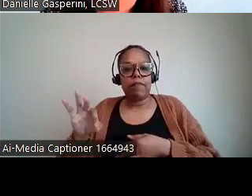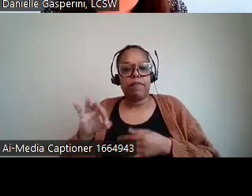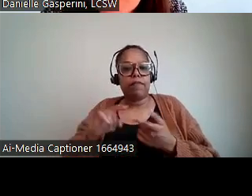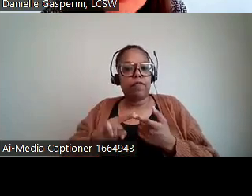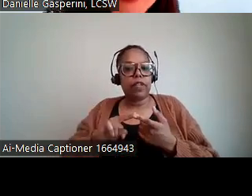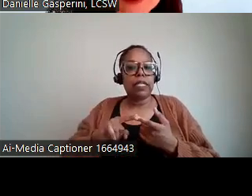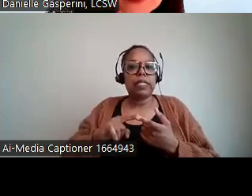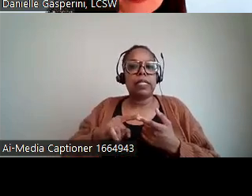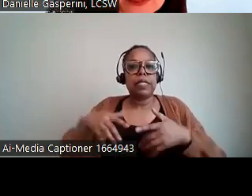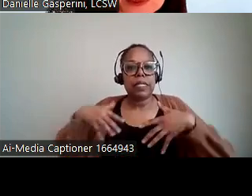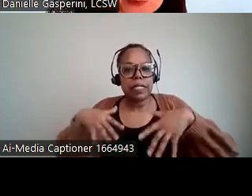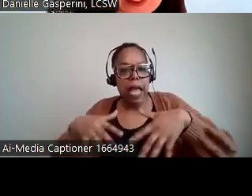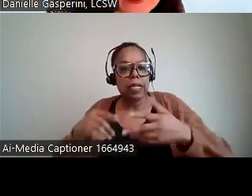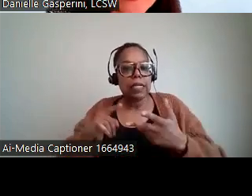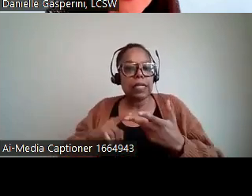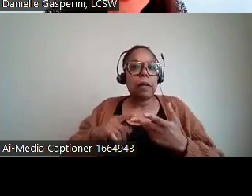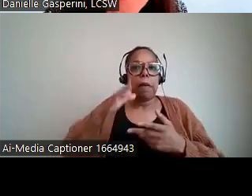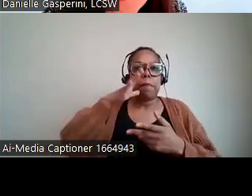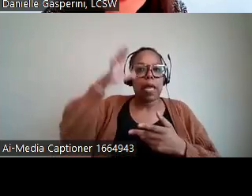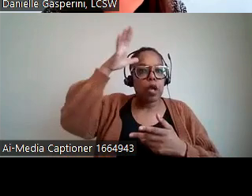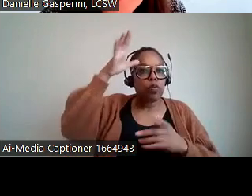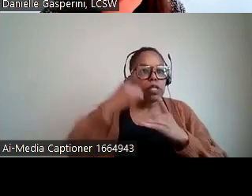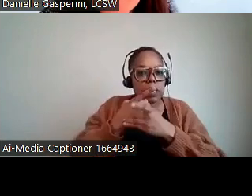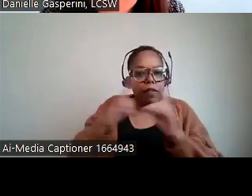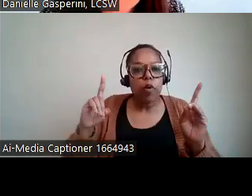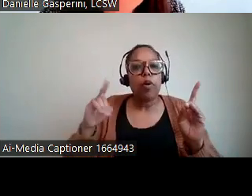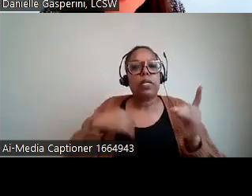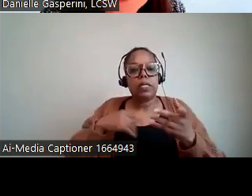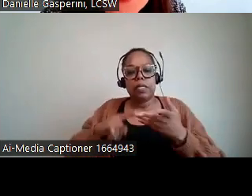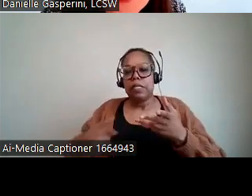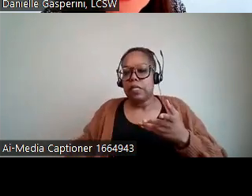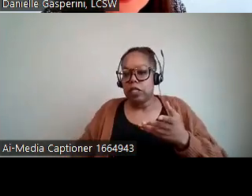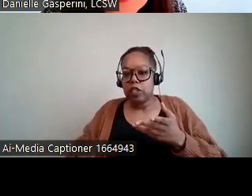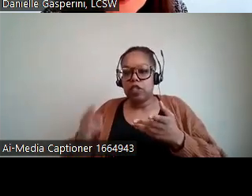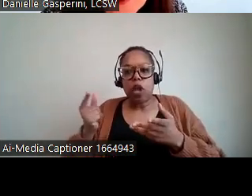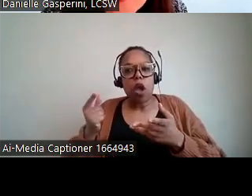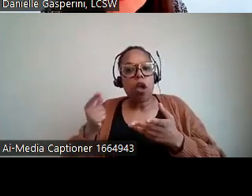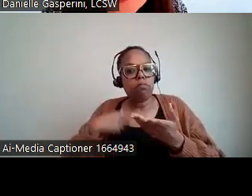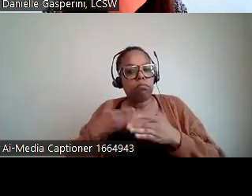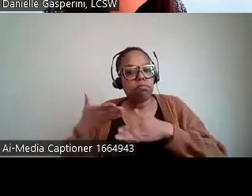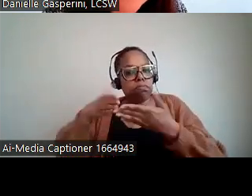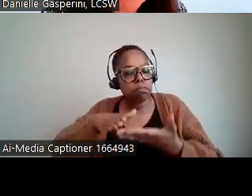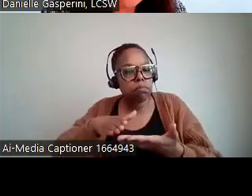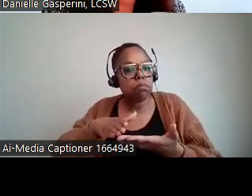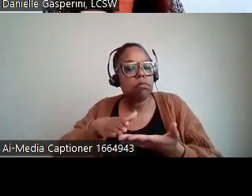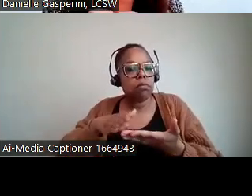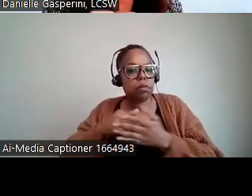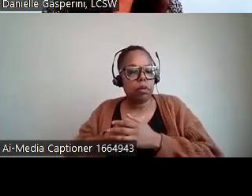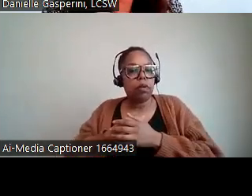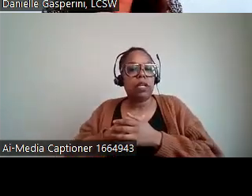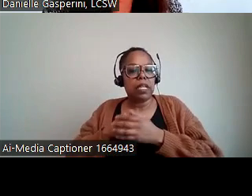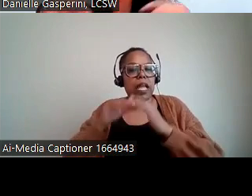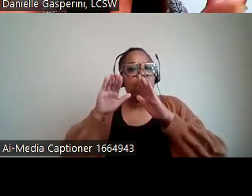are divorcing. My dog passed away. We keep Play-Doh and stress balls. We have these